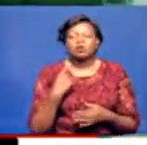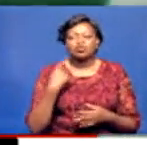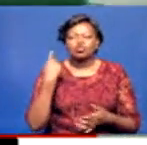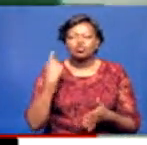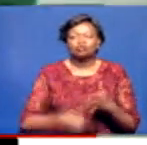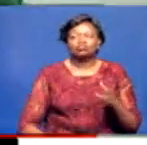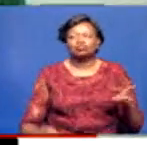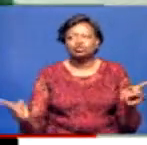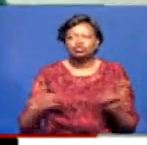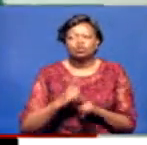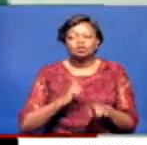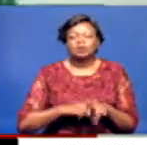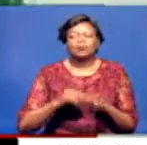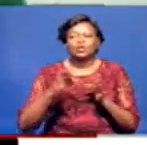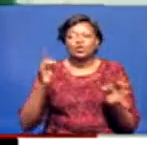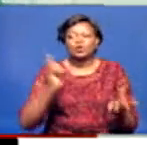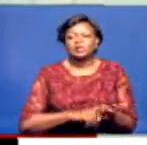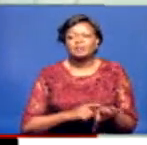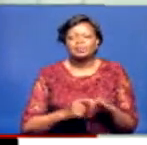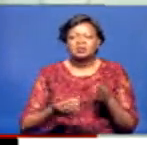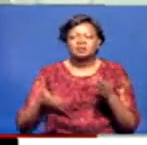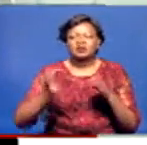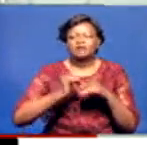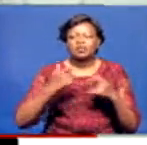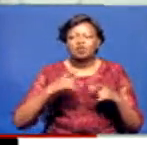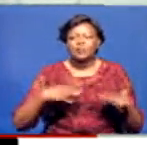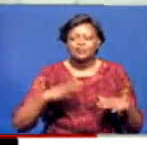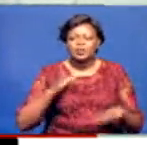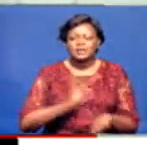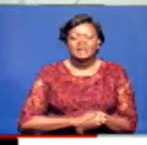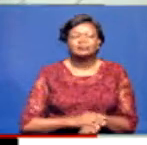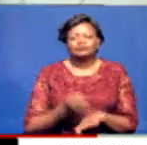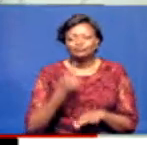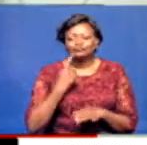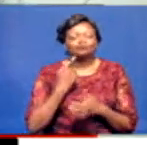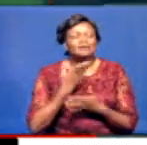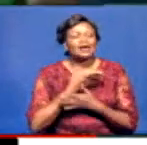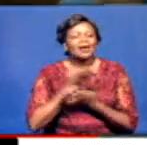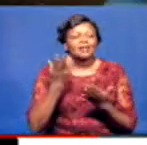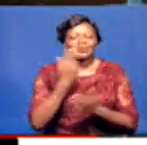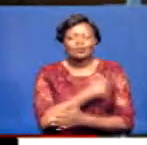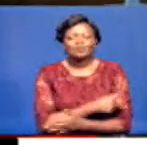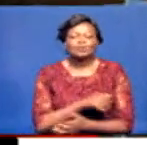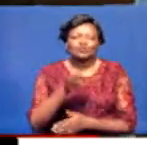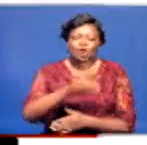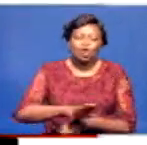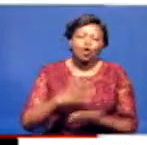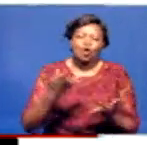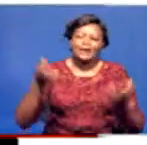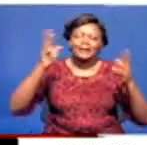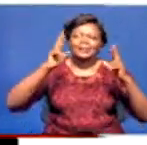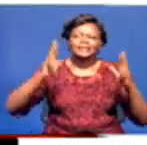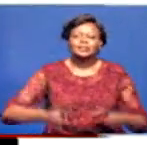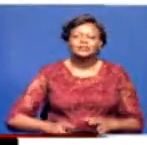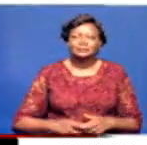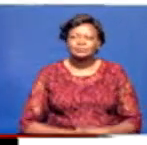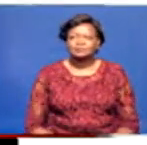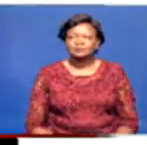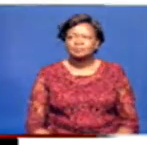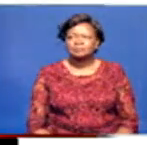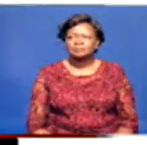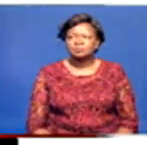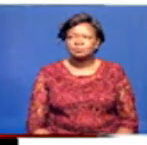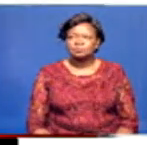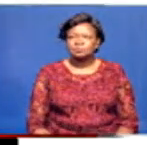length of time. The cover allows one to seek treatment at a facility of choice locally or internationally. All ailments, you're talking